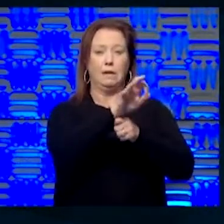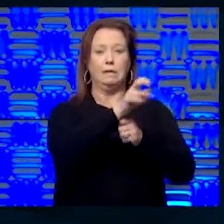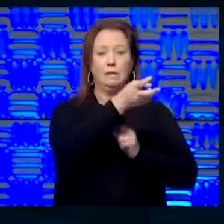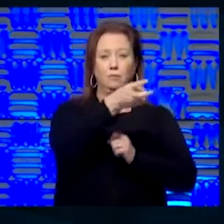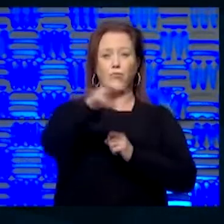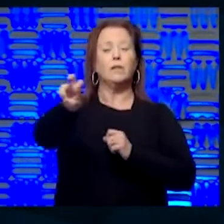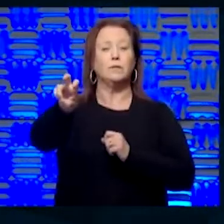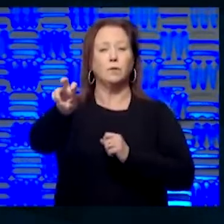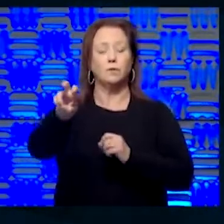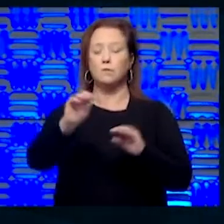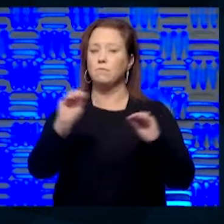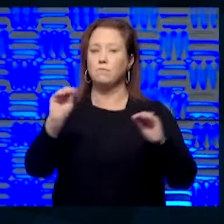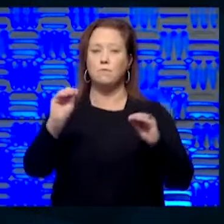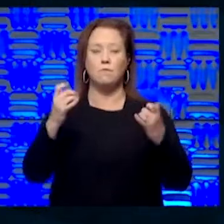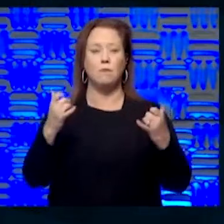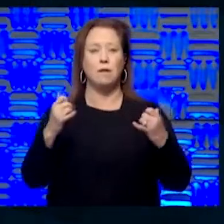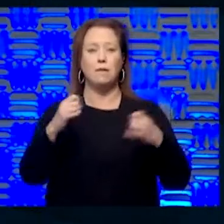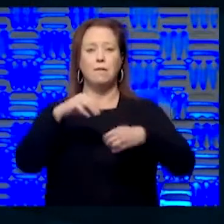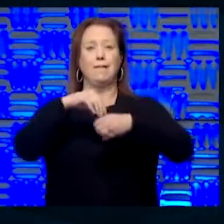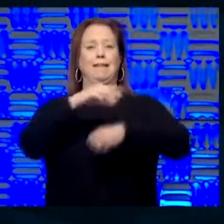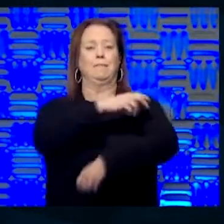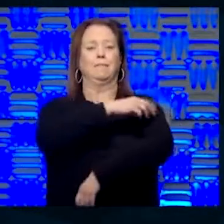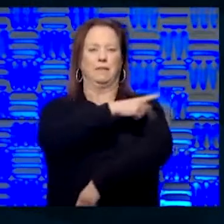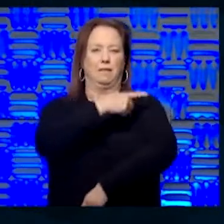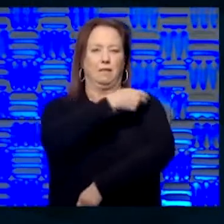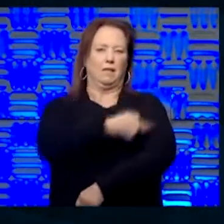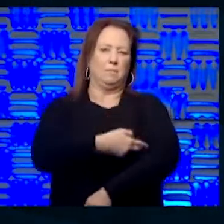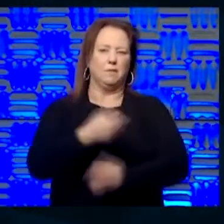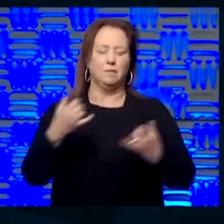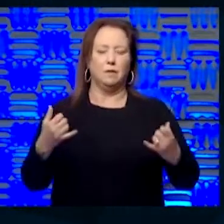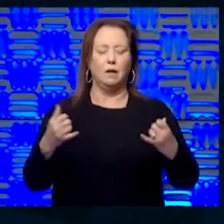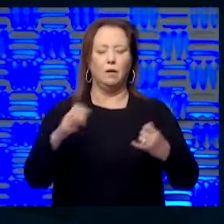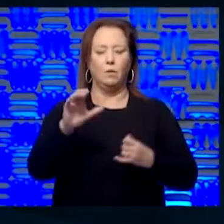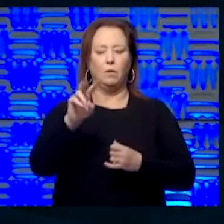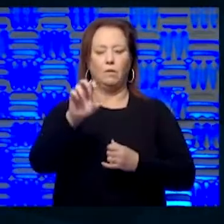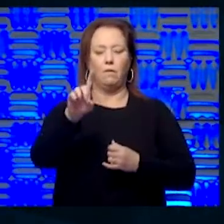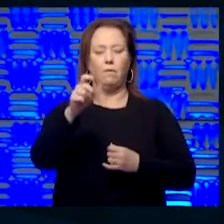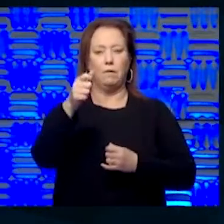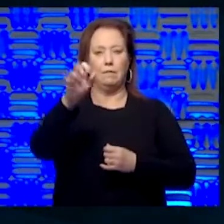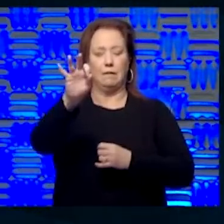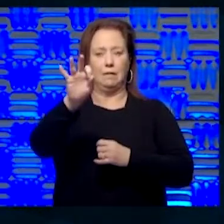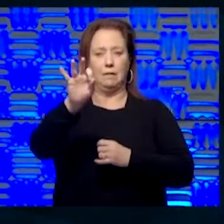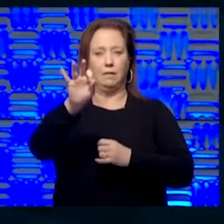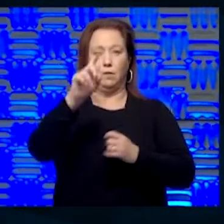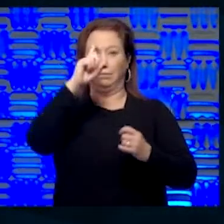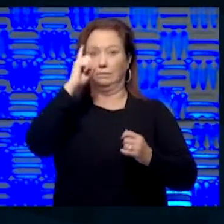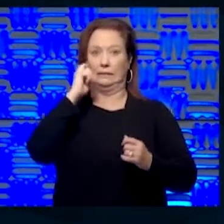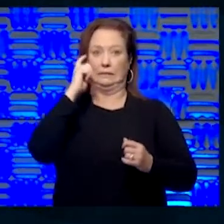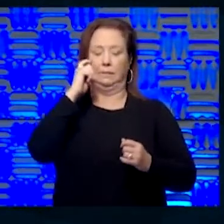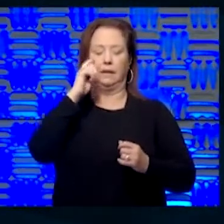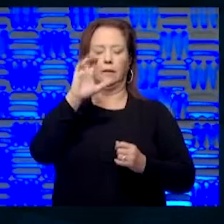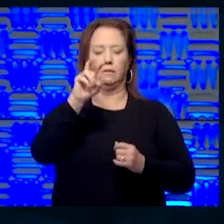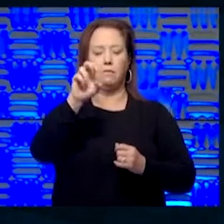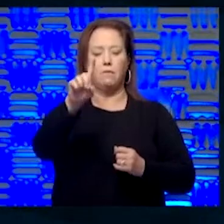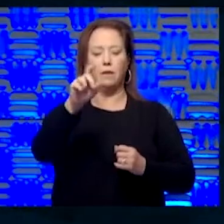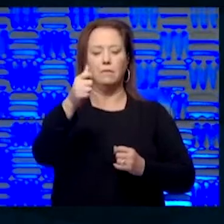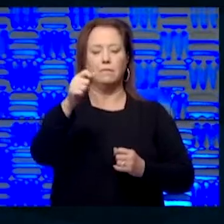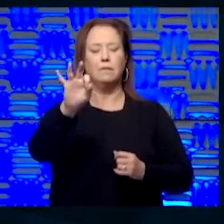out. But right now we don't have anybody inpatient who has COVID-19 or who is suspected to have